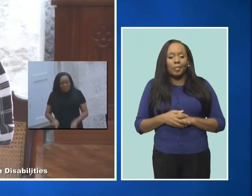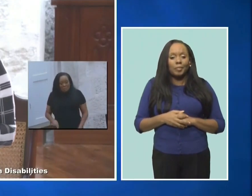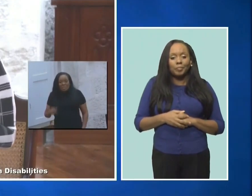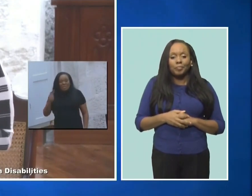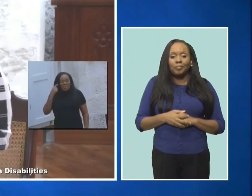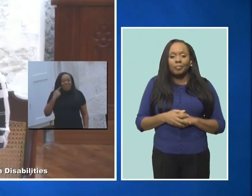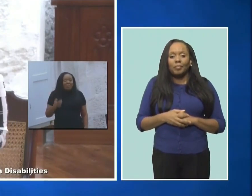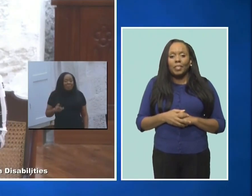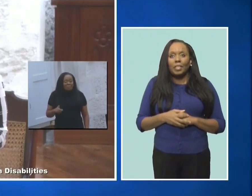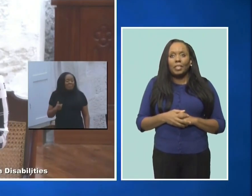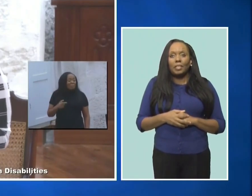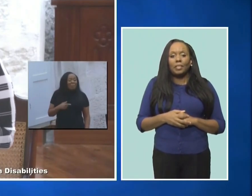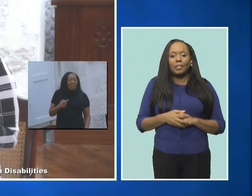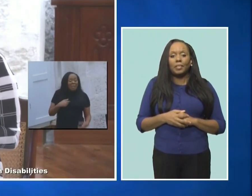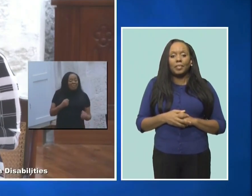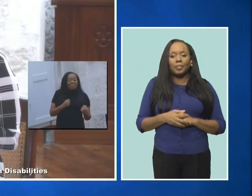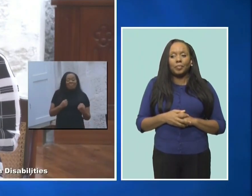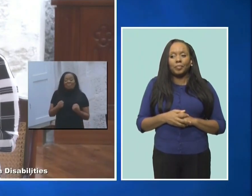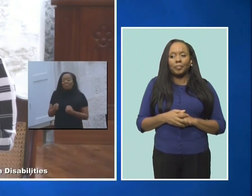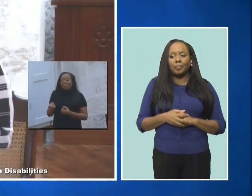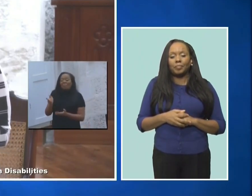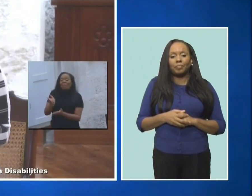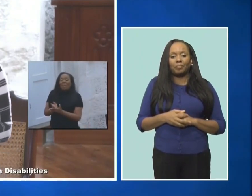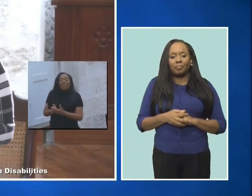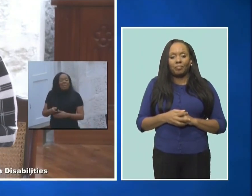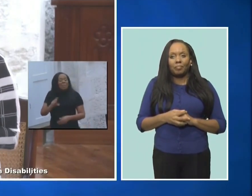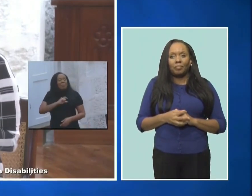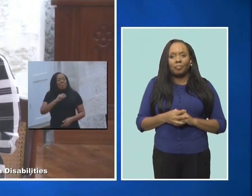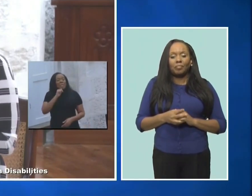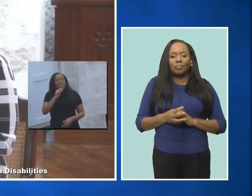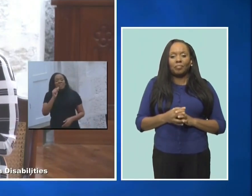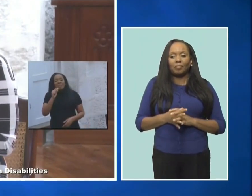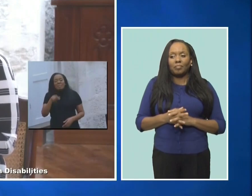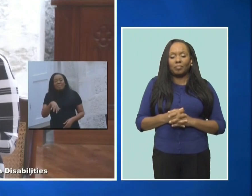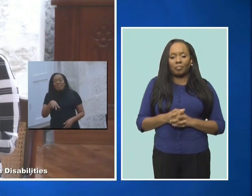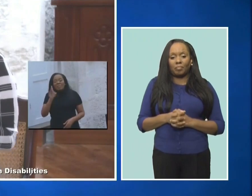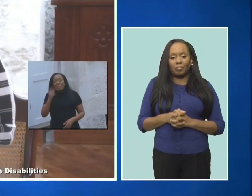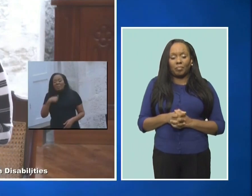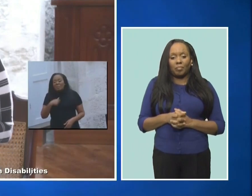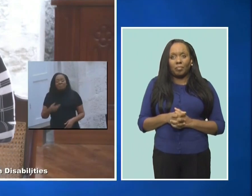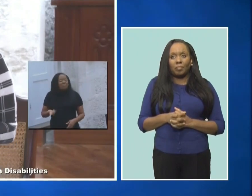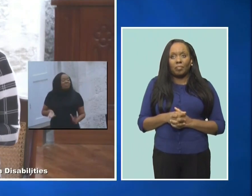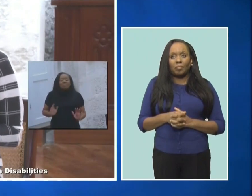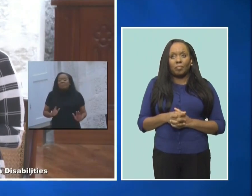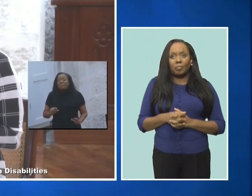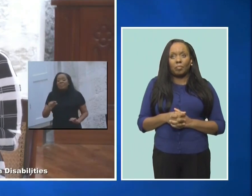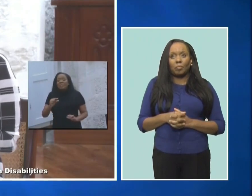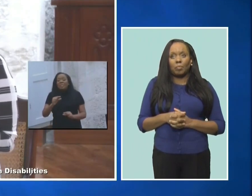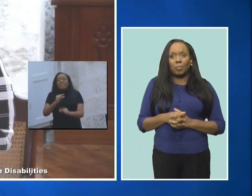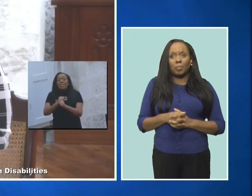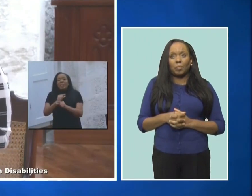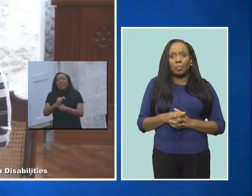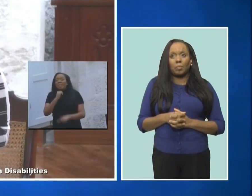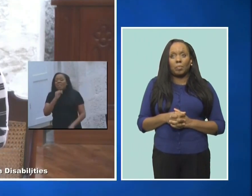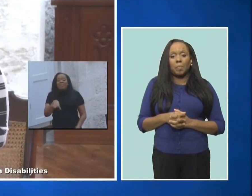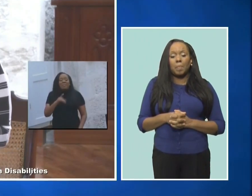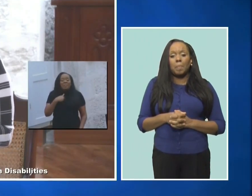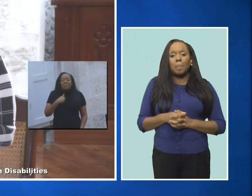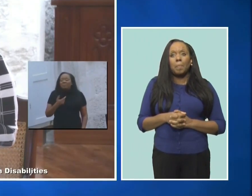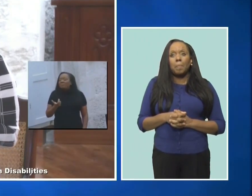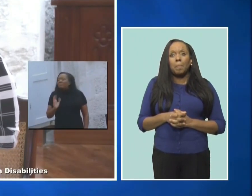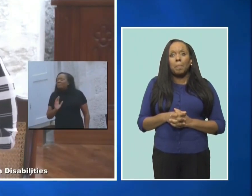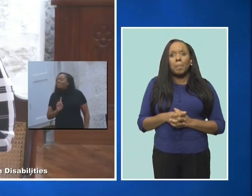get away with it, and if the police don't find you or the security guard doesn't report to the police and they don't get there in time, you walk away